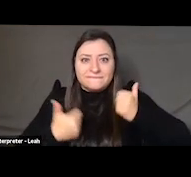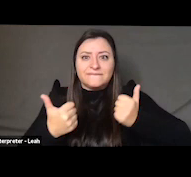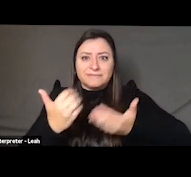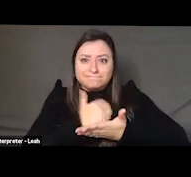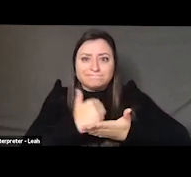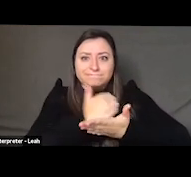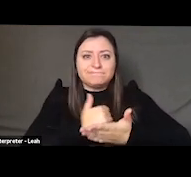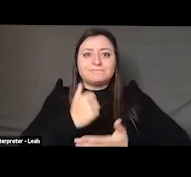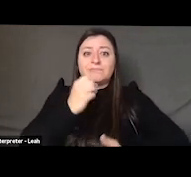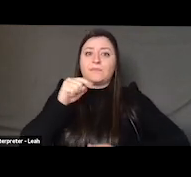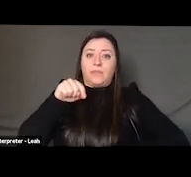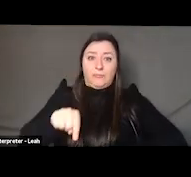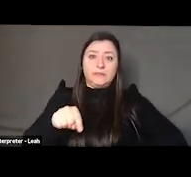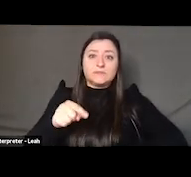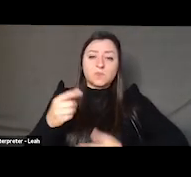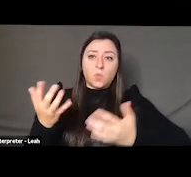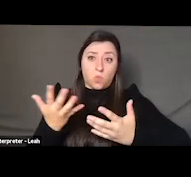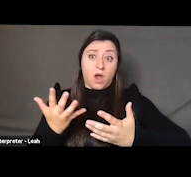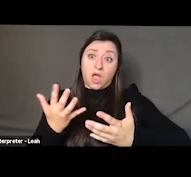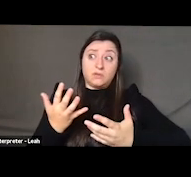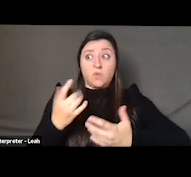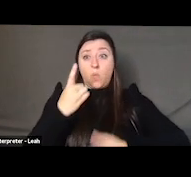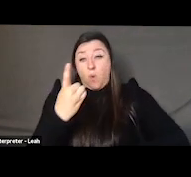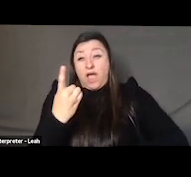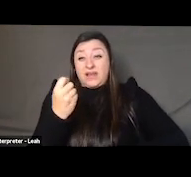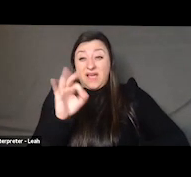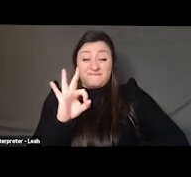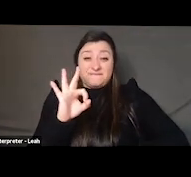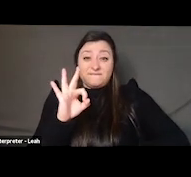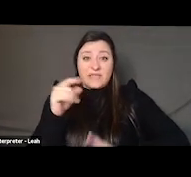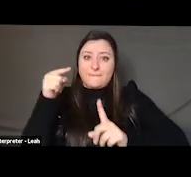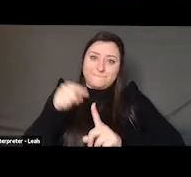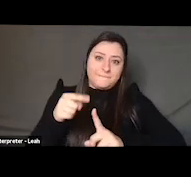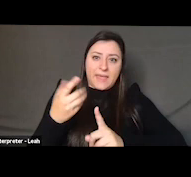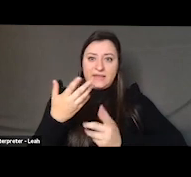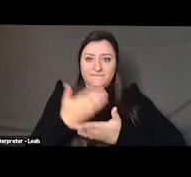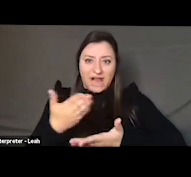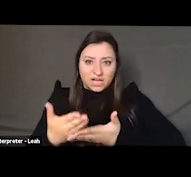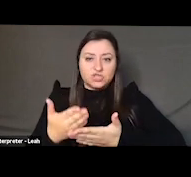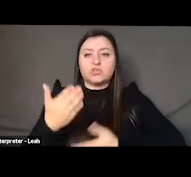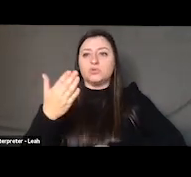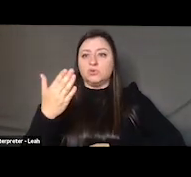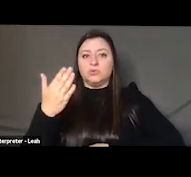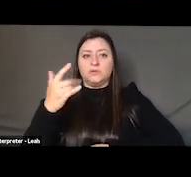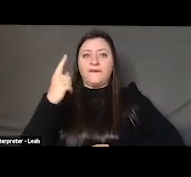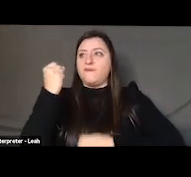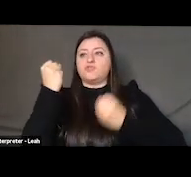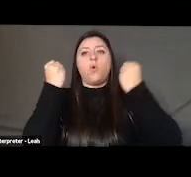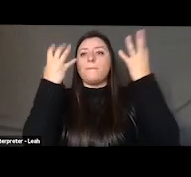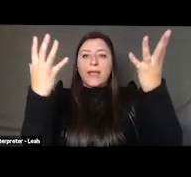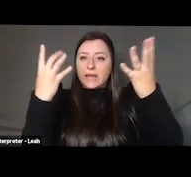this is what would be one of the main factors of so many